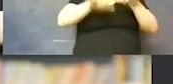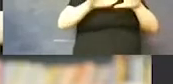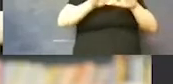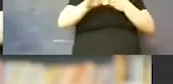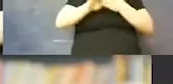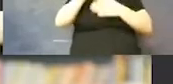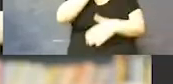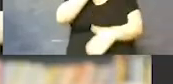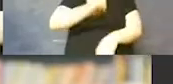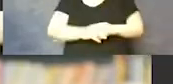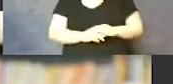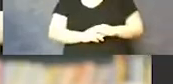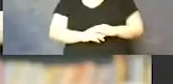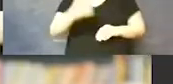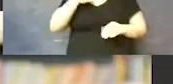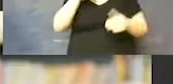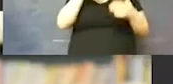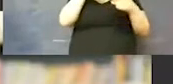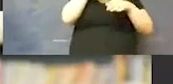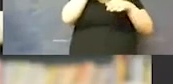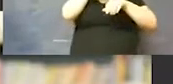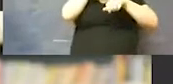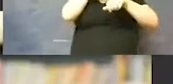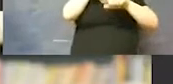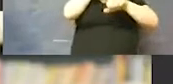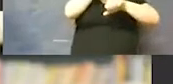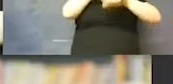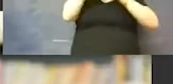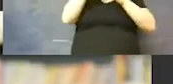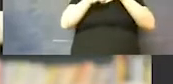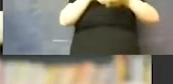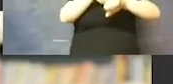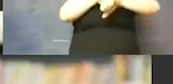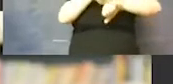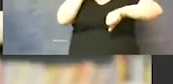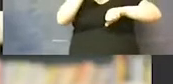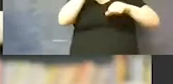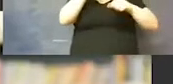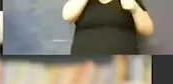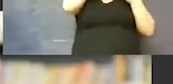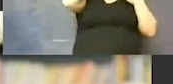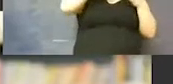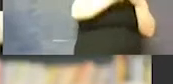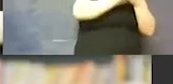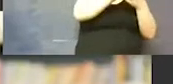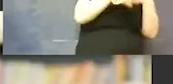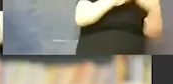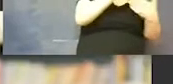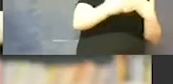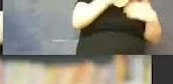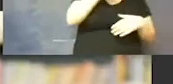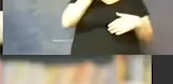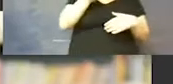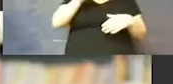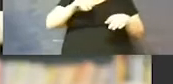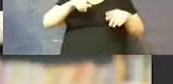that students are washing their hands, and we provided floor dots and signage to promote social distancing.